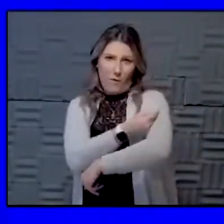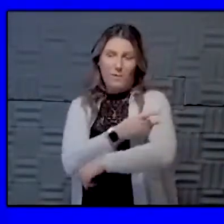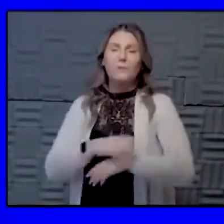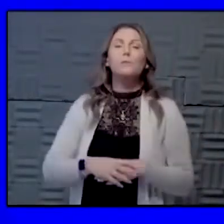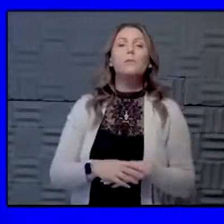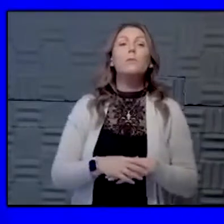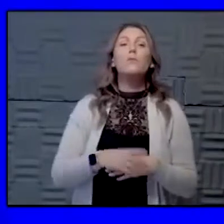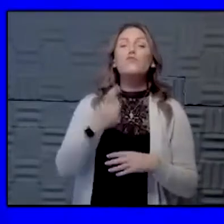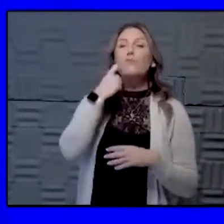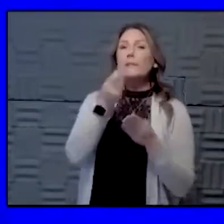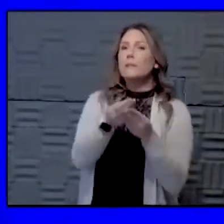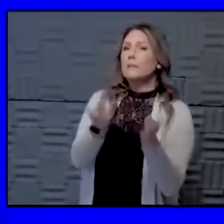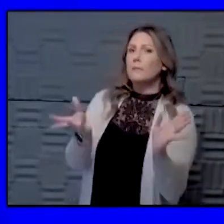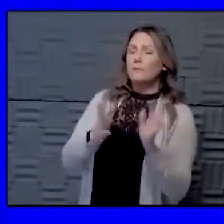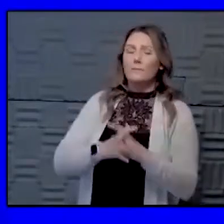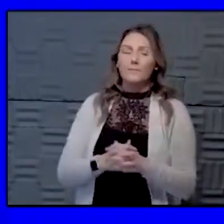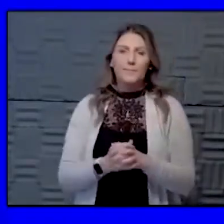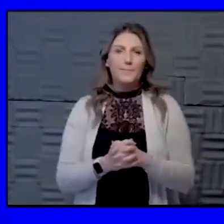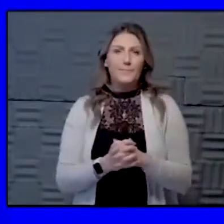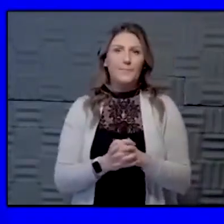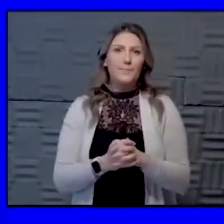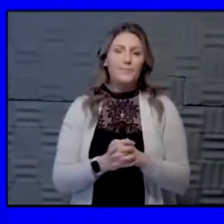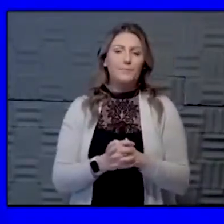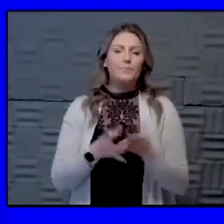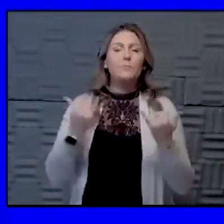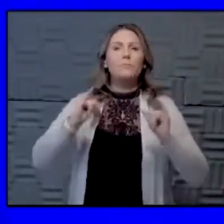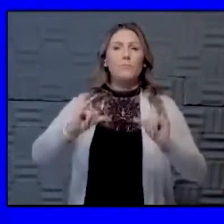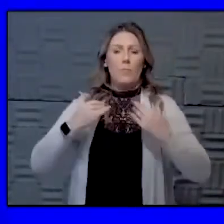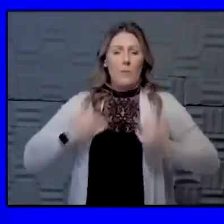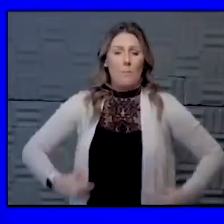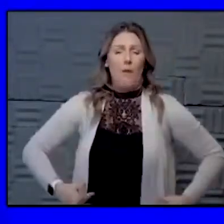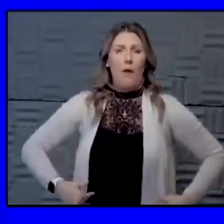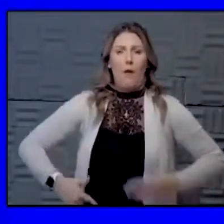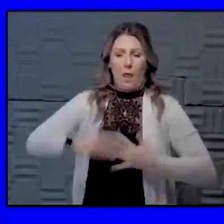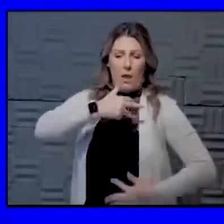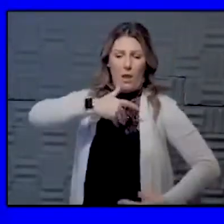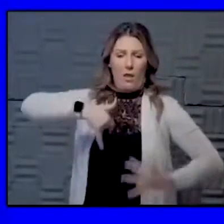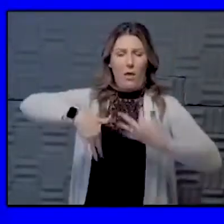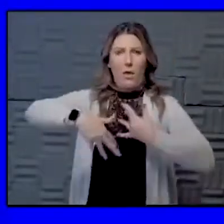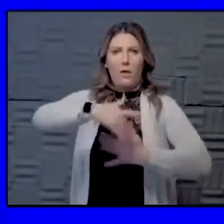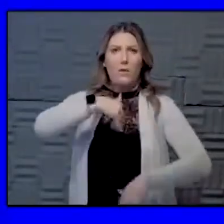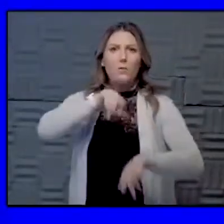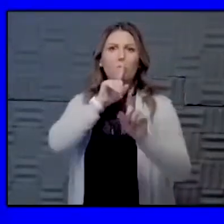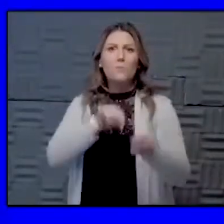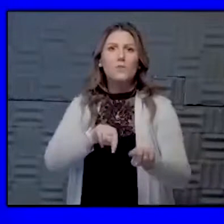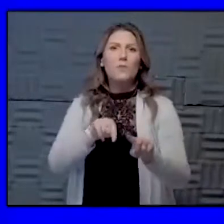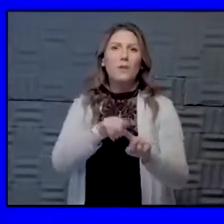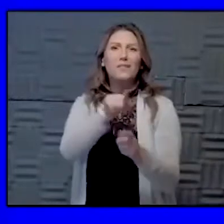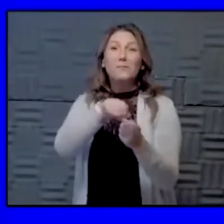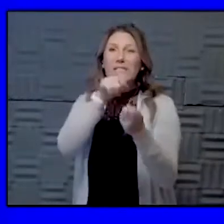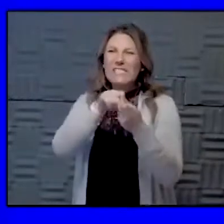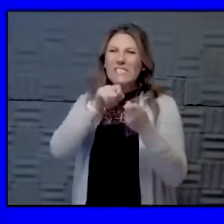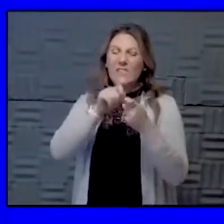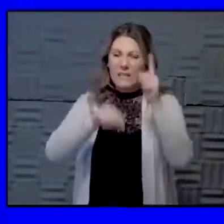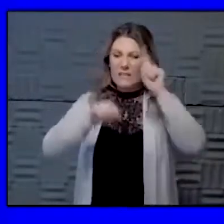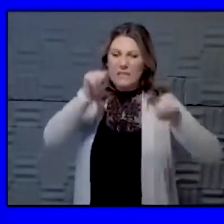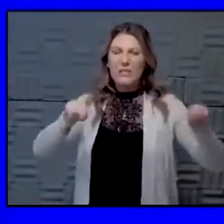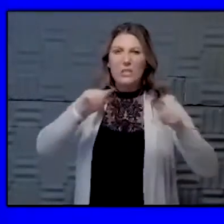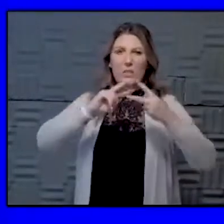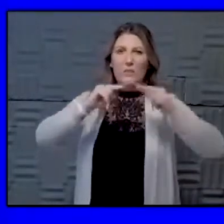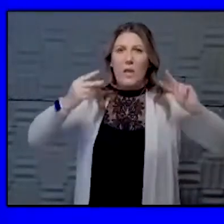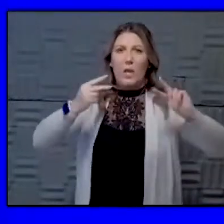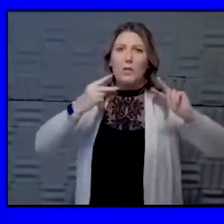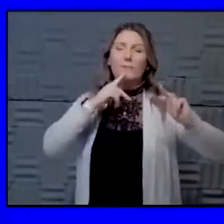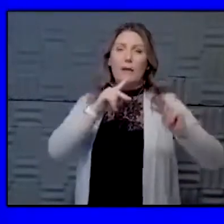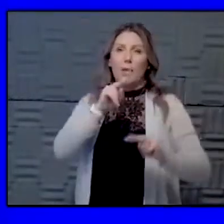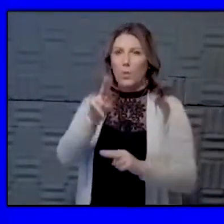out is still good immune response to those certain variants, particularly the UK variant, and of